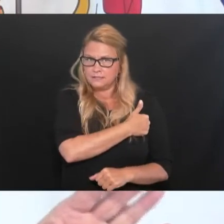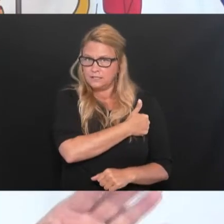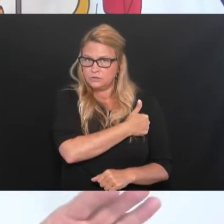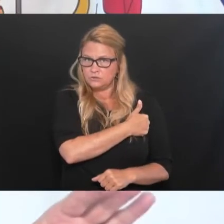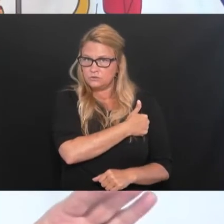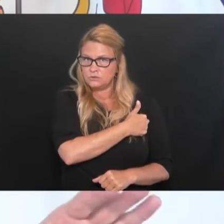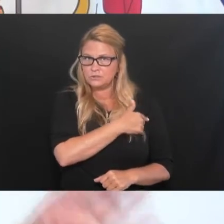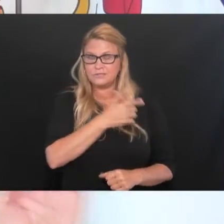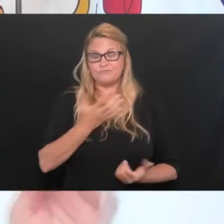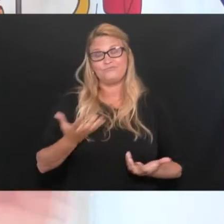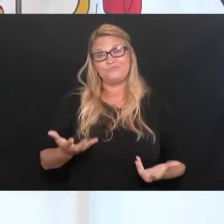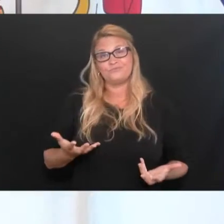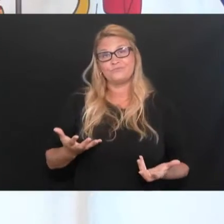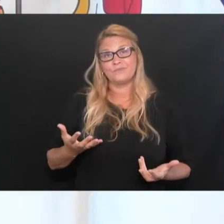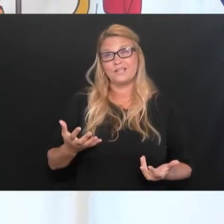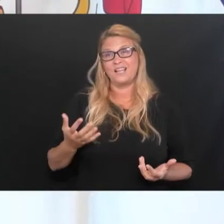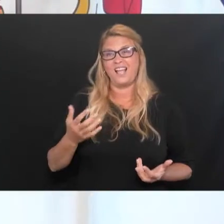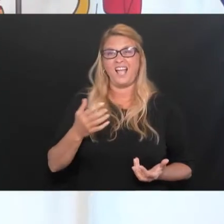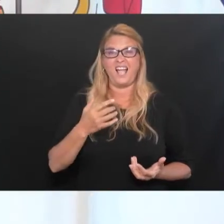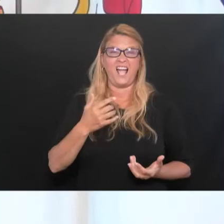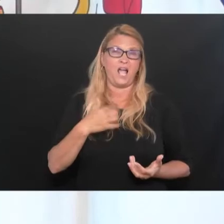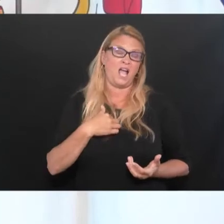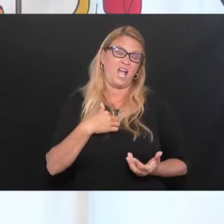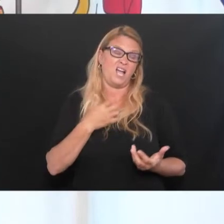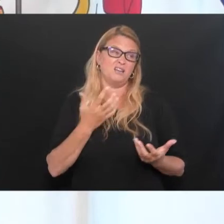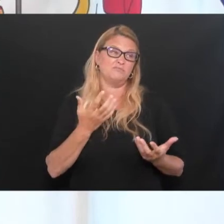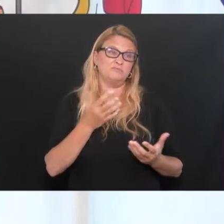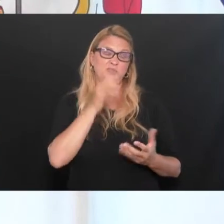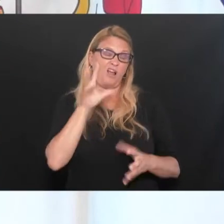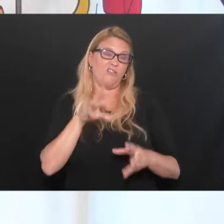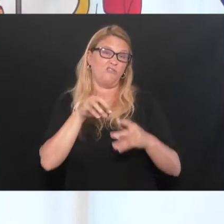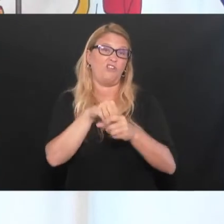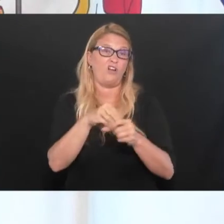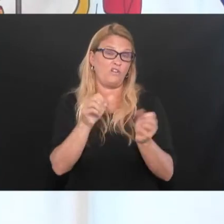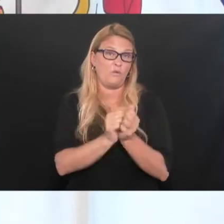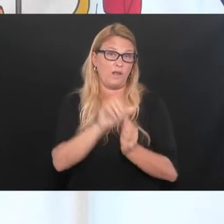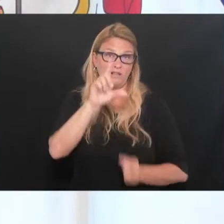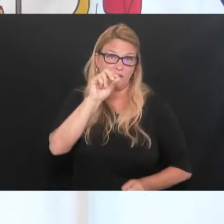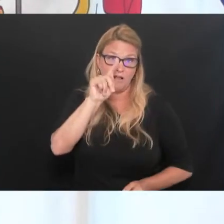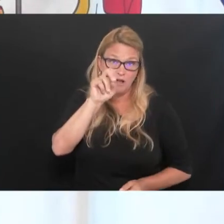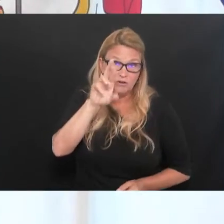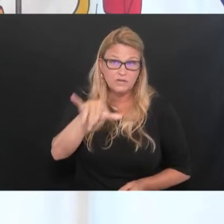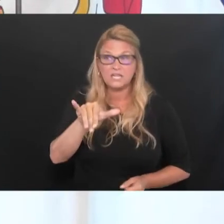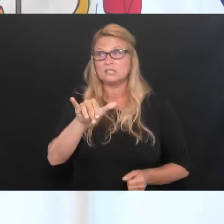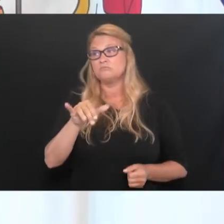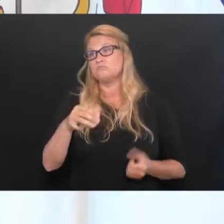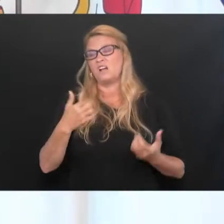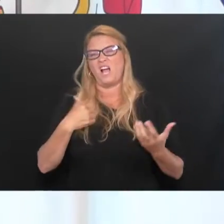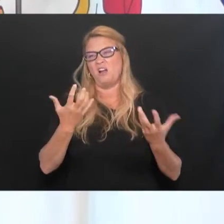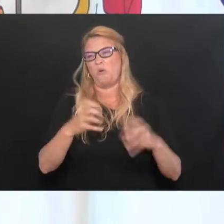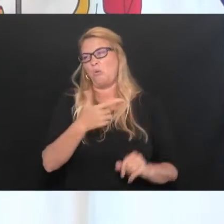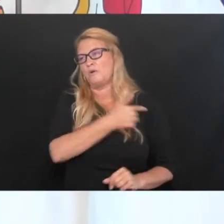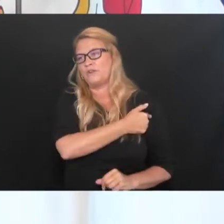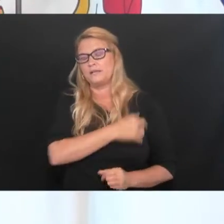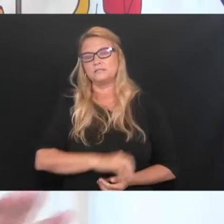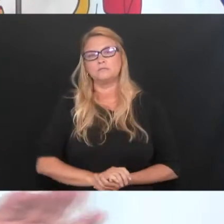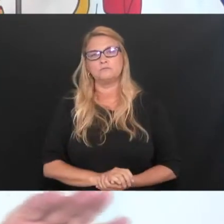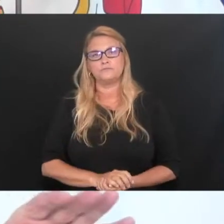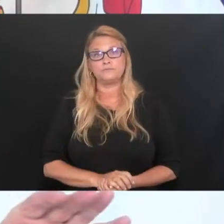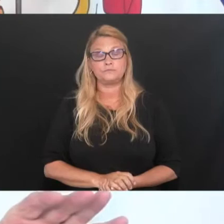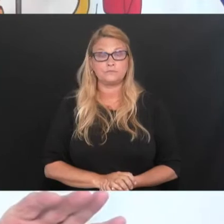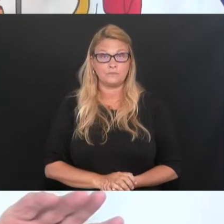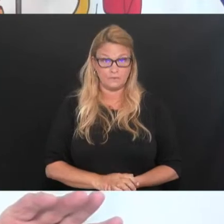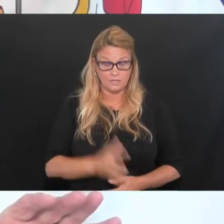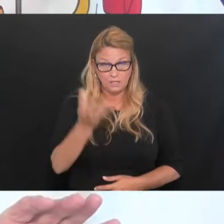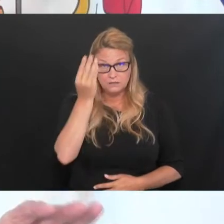you may say, well, I'm just not in the drawing. I don't want to be in the drawing. I'm not going to get vaccinated. I'll say it